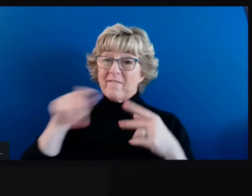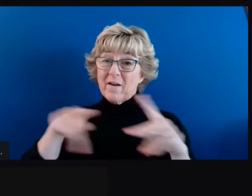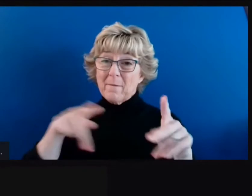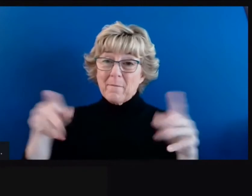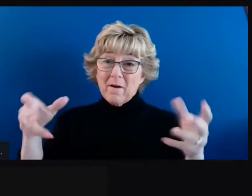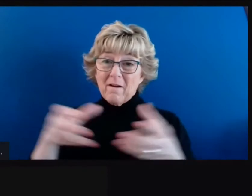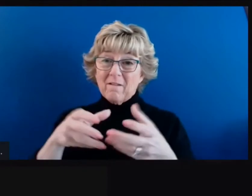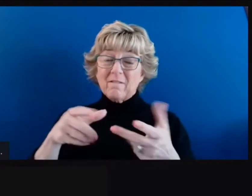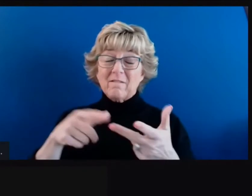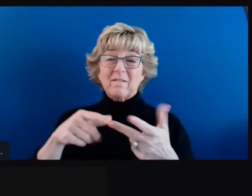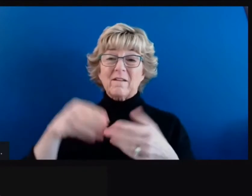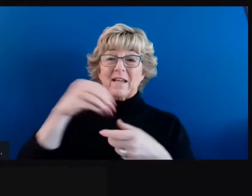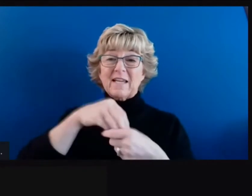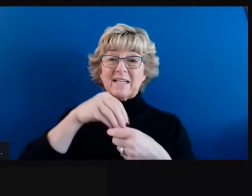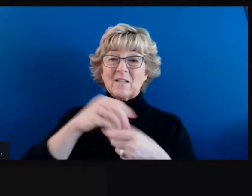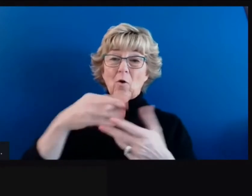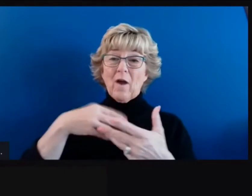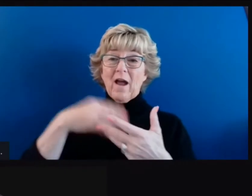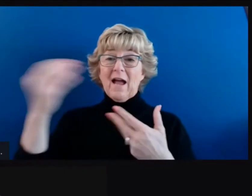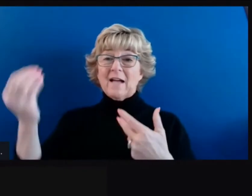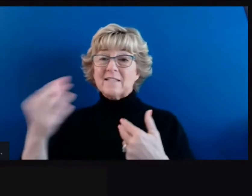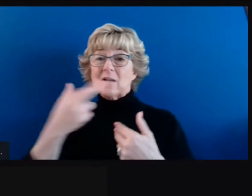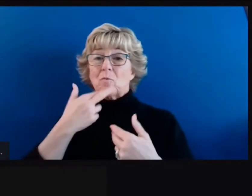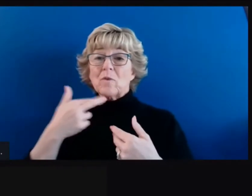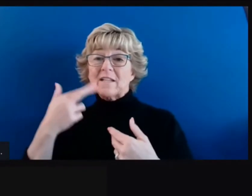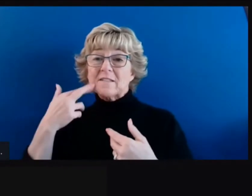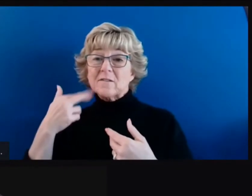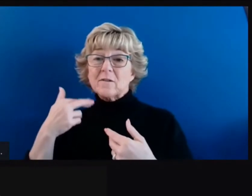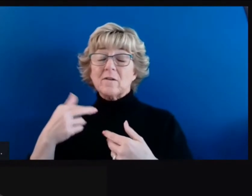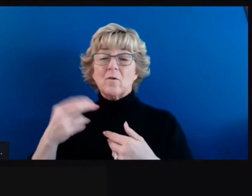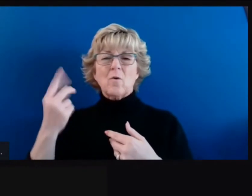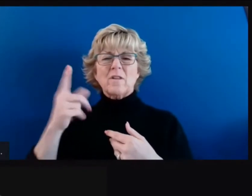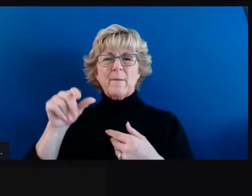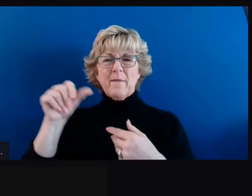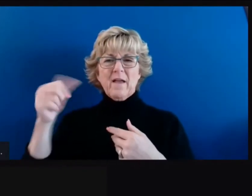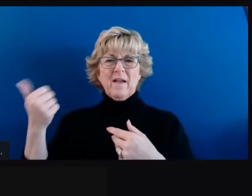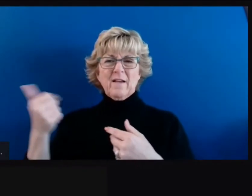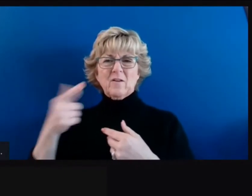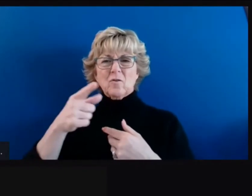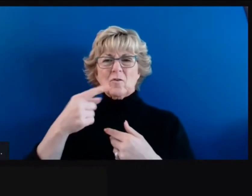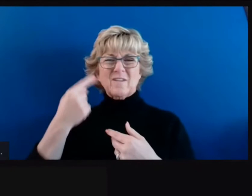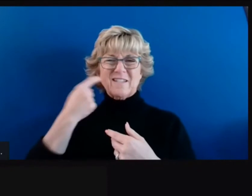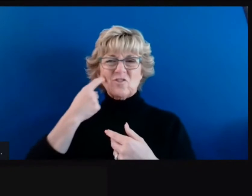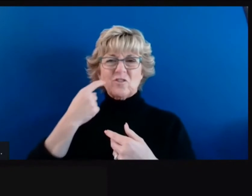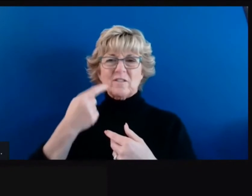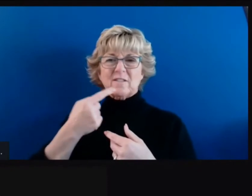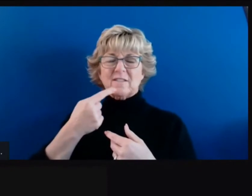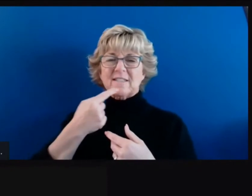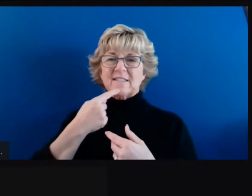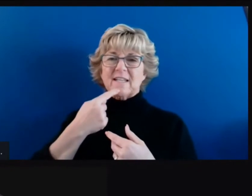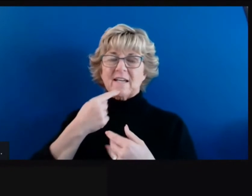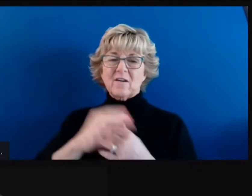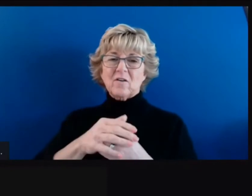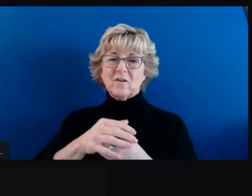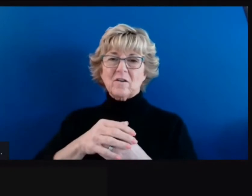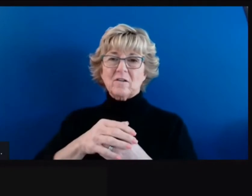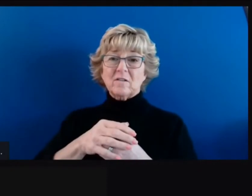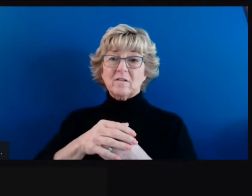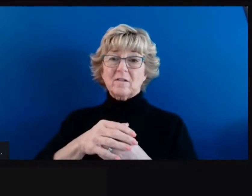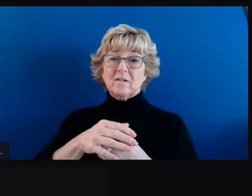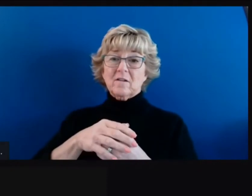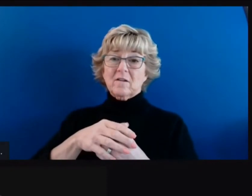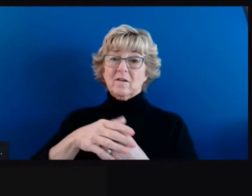outdoor restaurants? And then to also kind of follow up with something you said earlier, you said, the approach may not